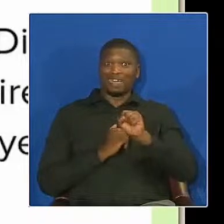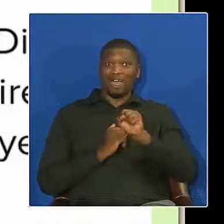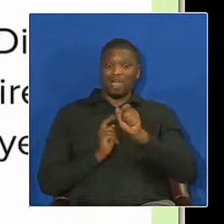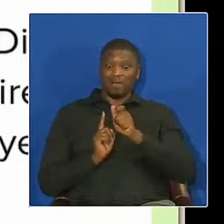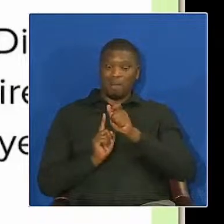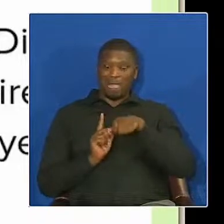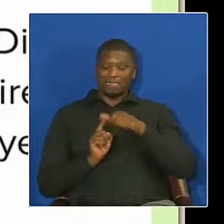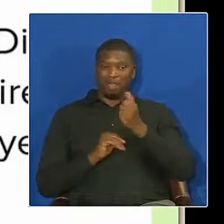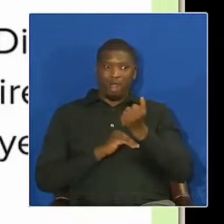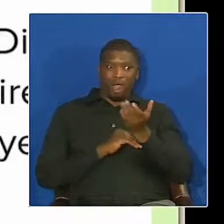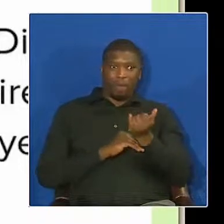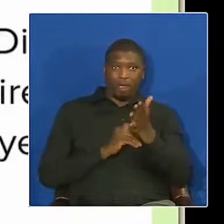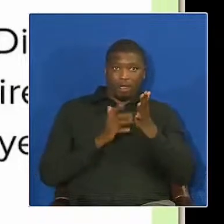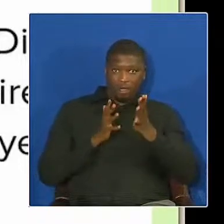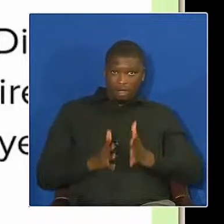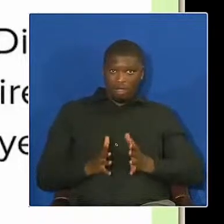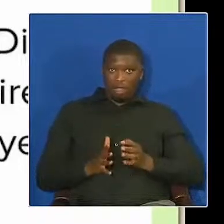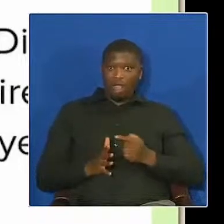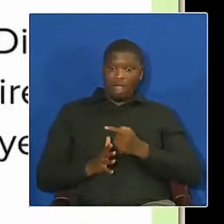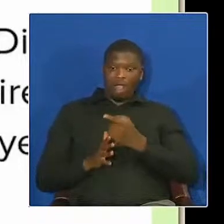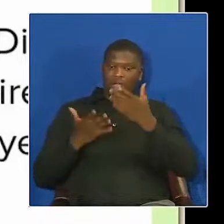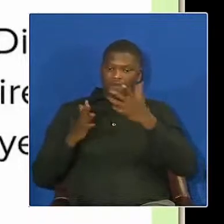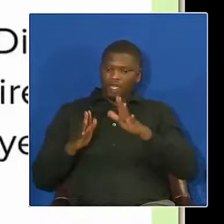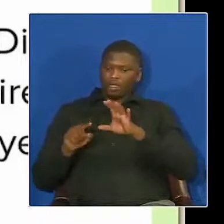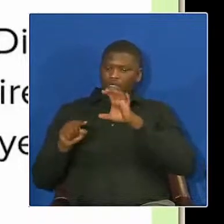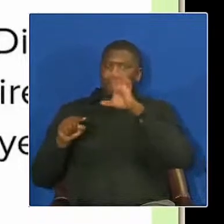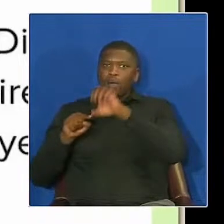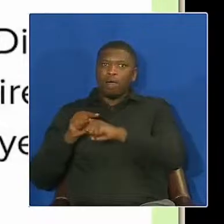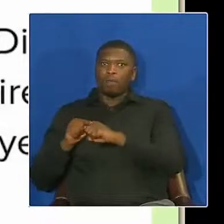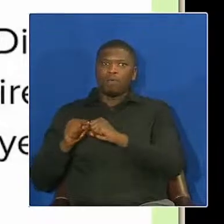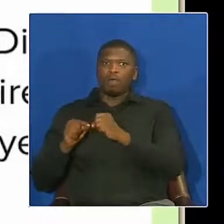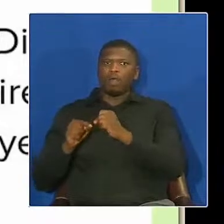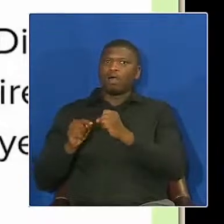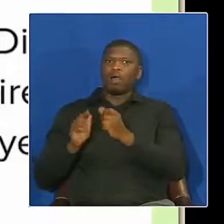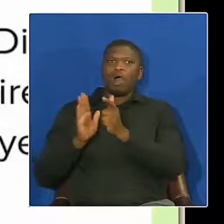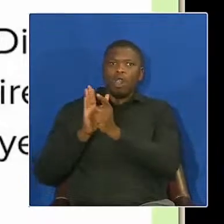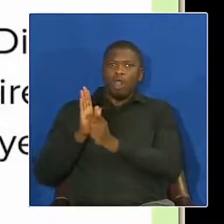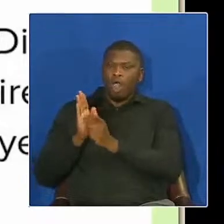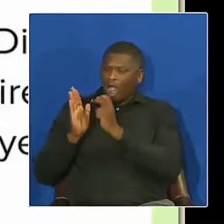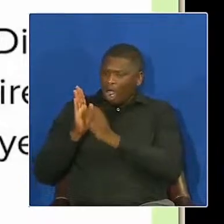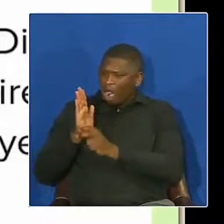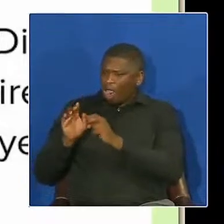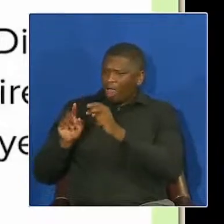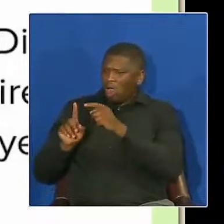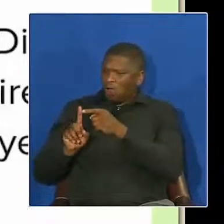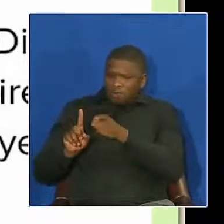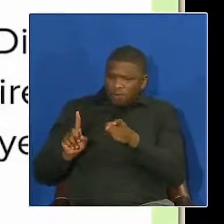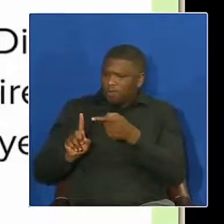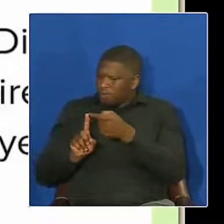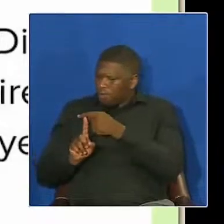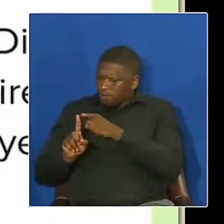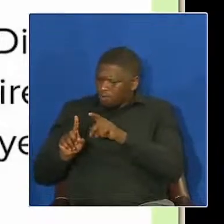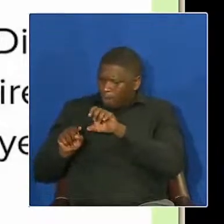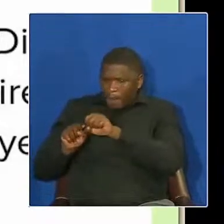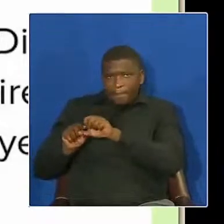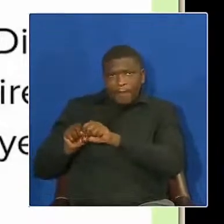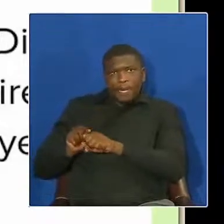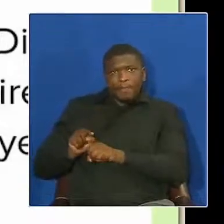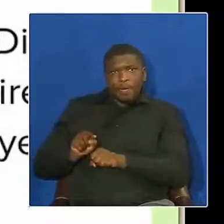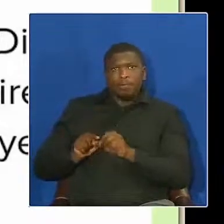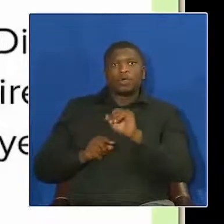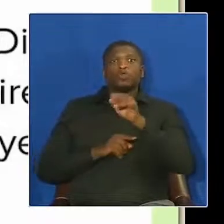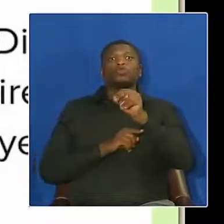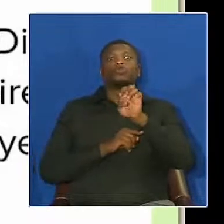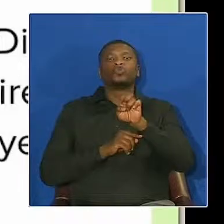Matlala, uncovered several irregularities. In June 2024, Medicare